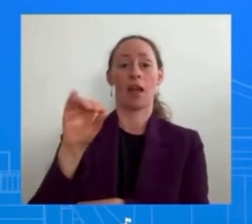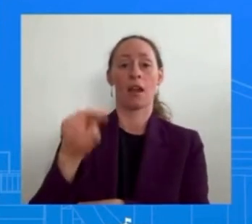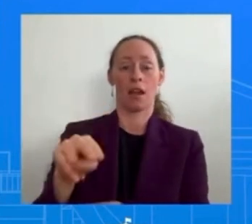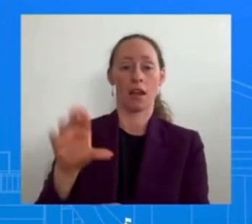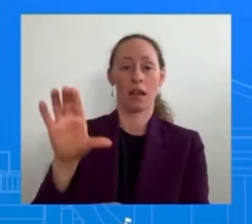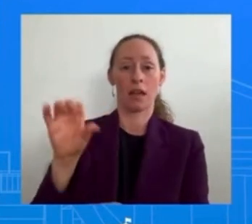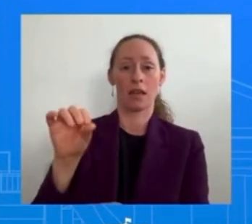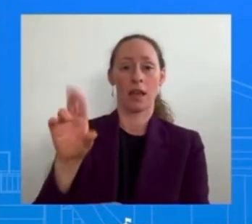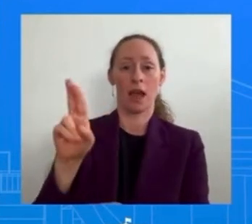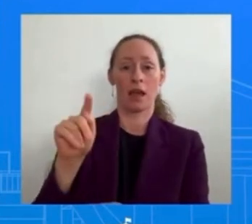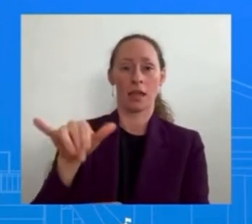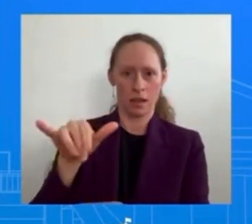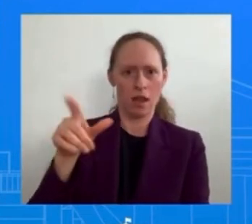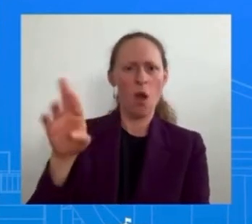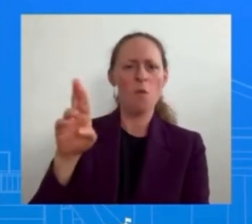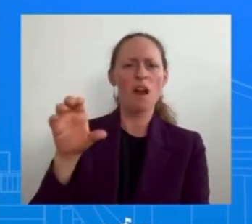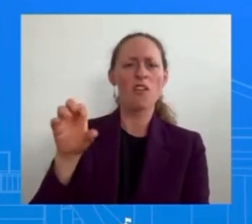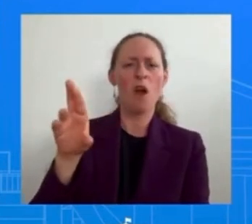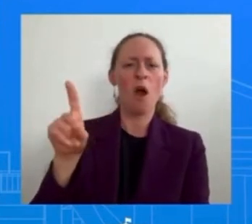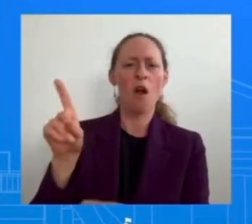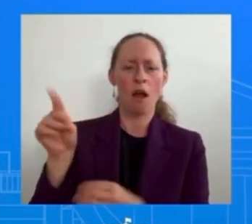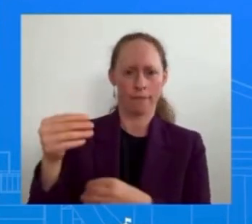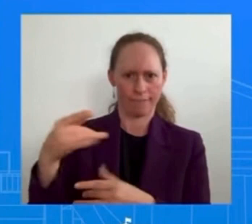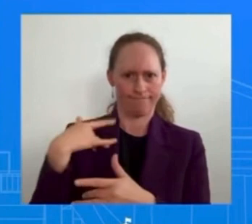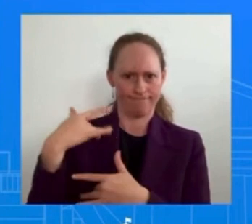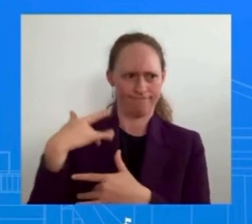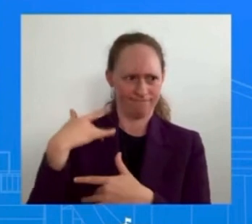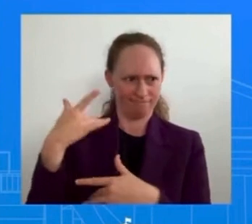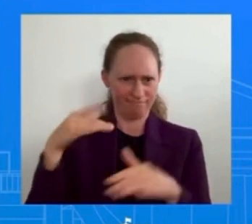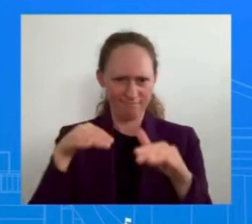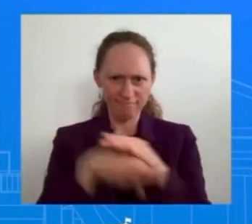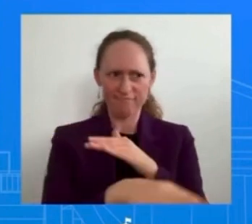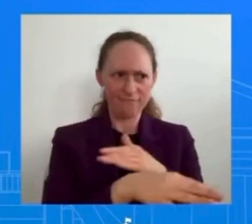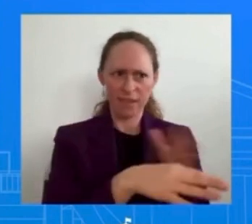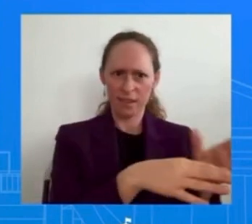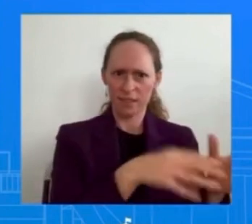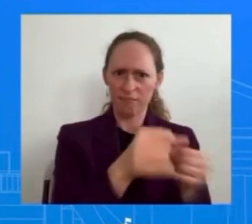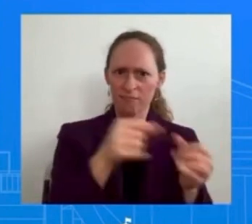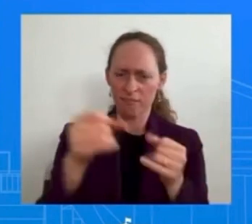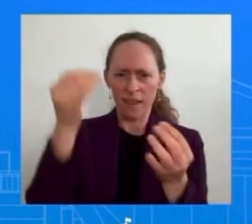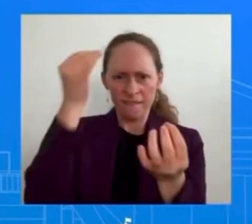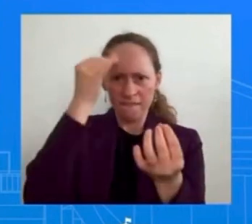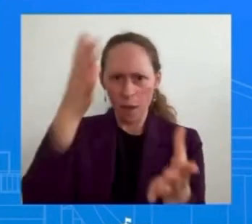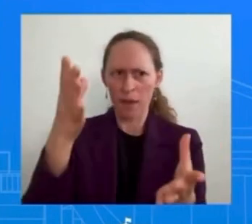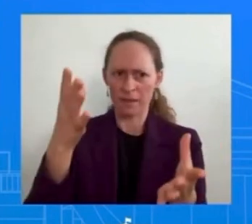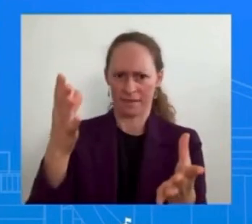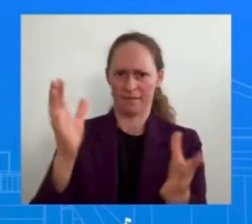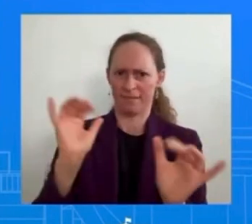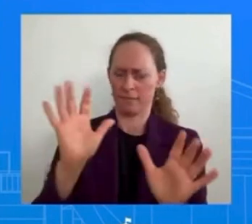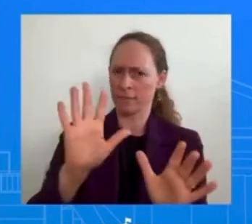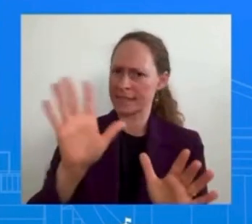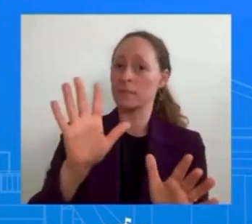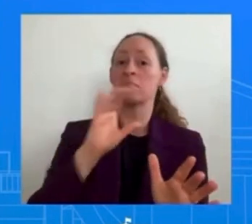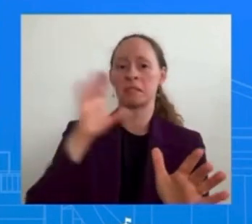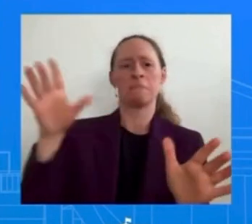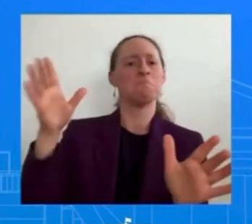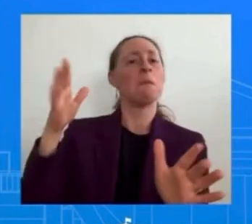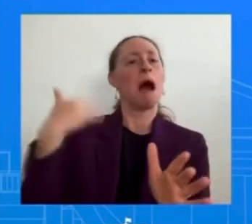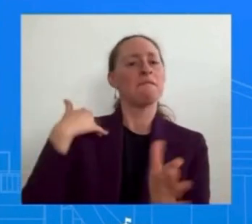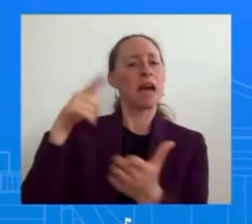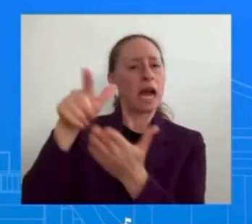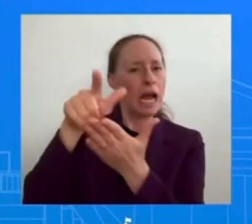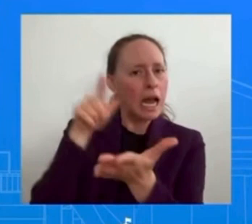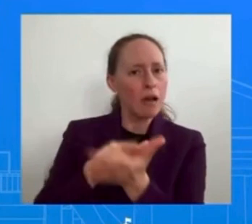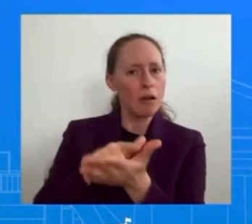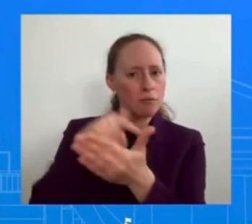us. You know, I don't want to get ahead of the facts and the legal process, as you all know, that's underway. But more broadly speaking,